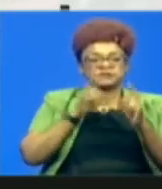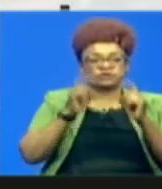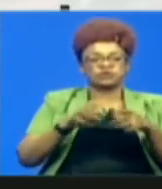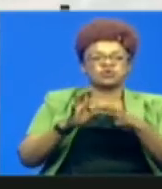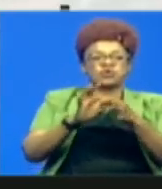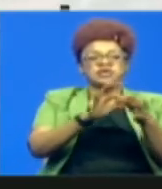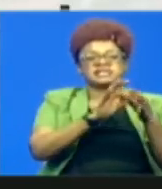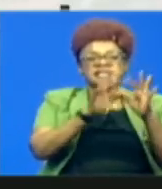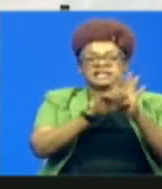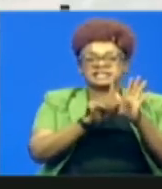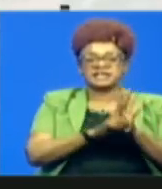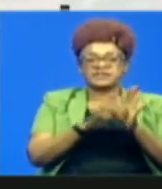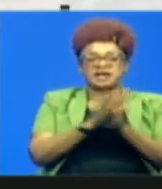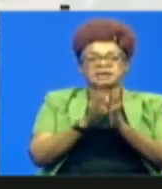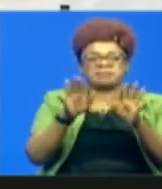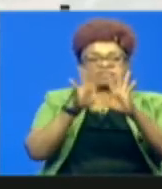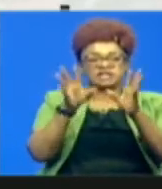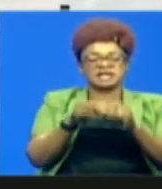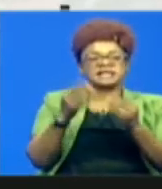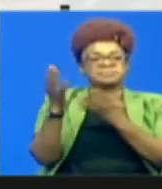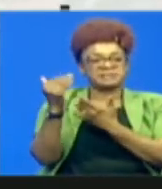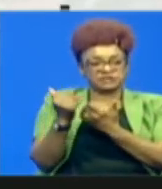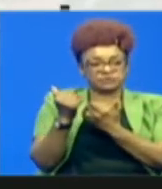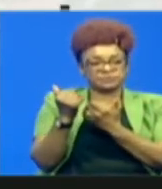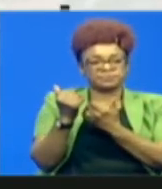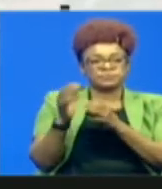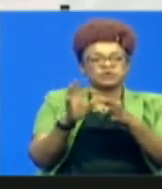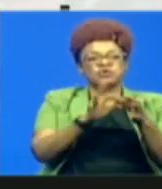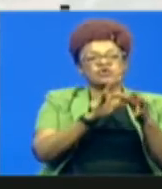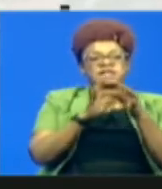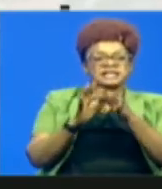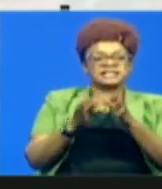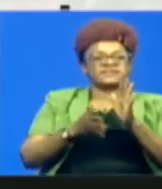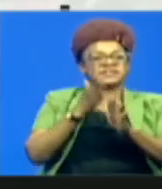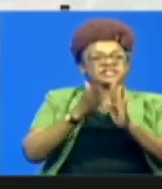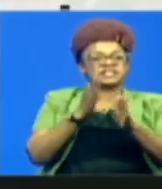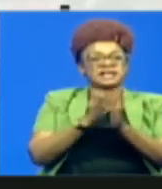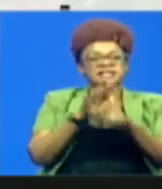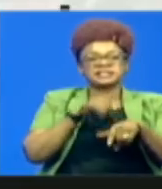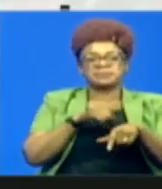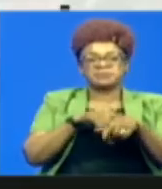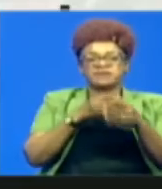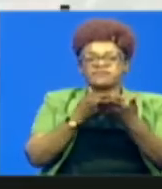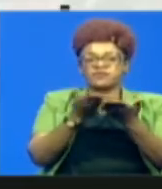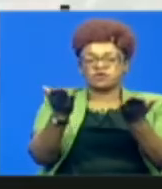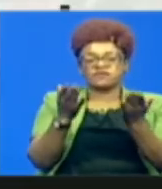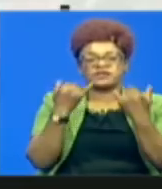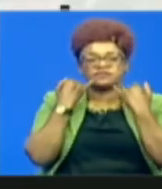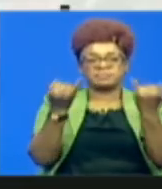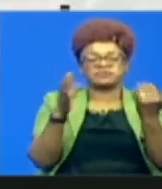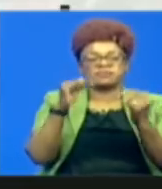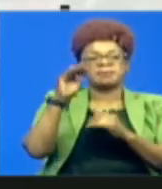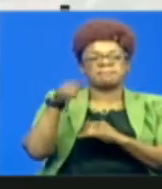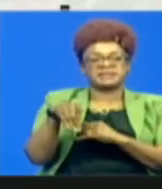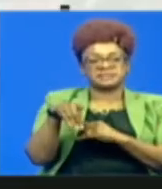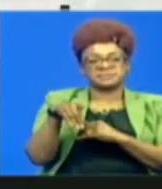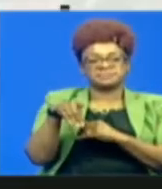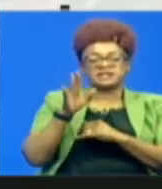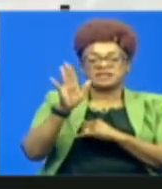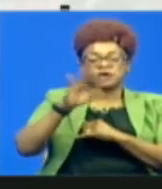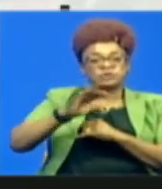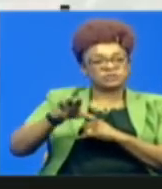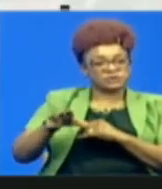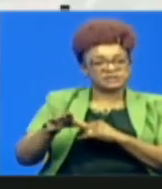coordinate legislative and budgetary expectations, coordinate efficient and timely flow of information from MPs in their